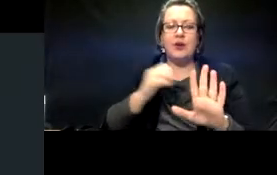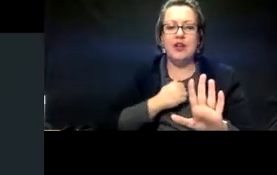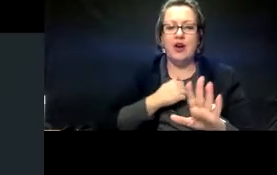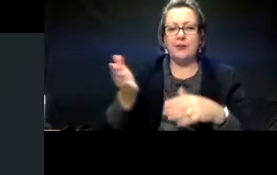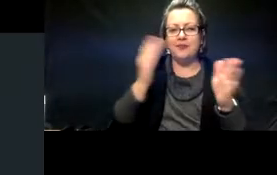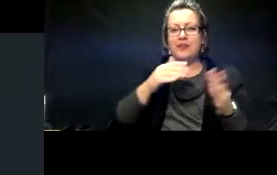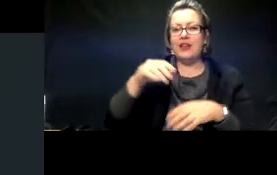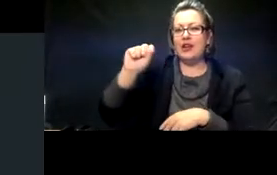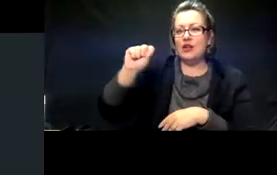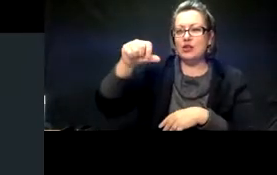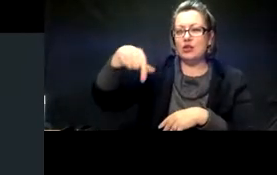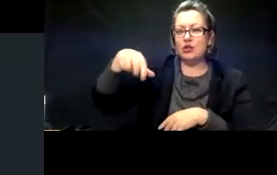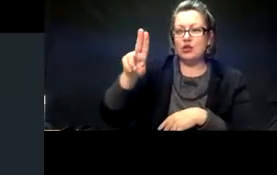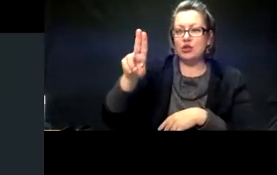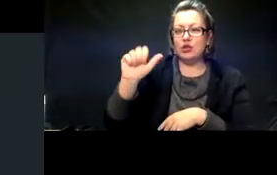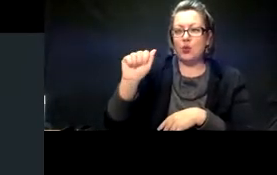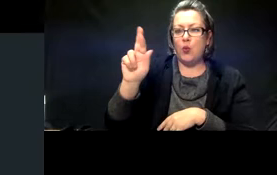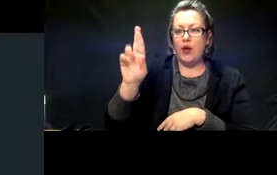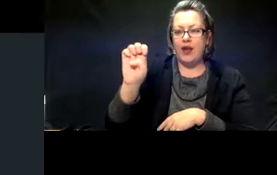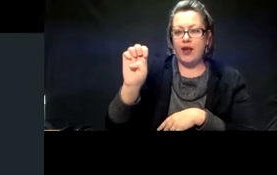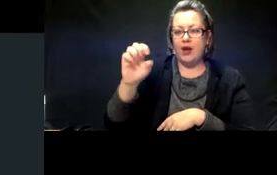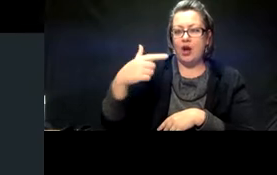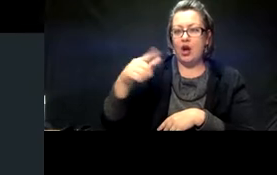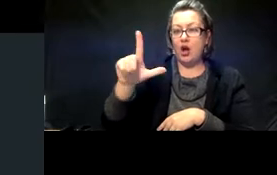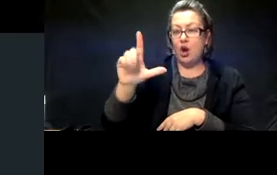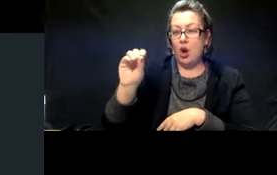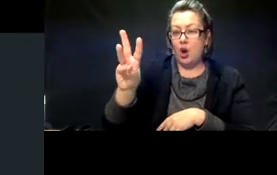And the next picture that we have